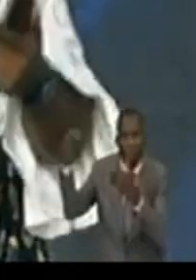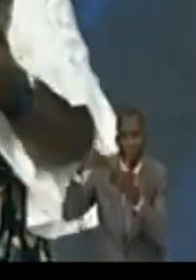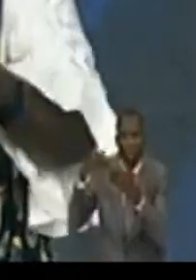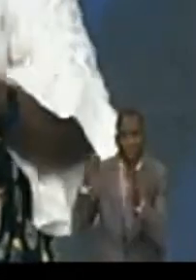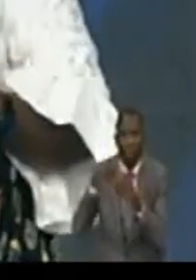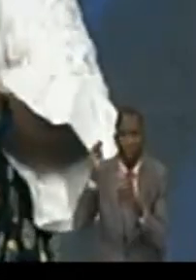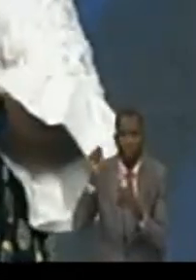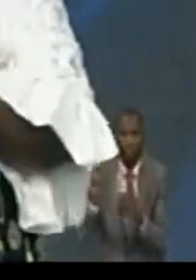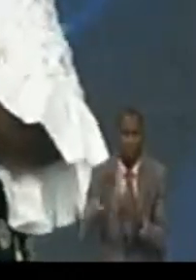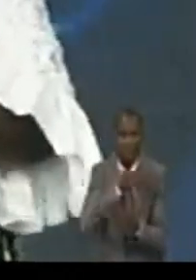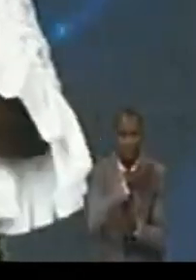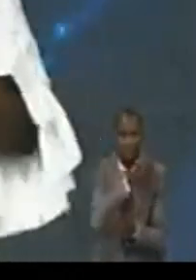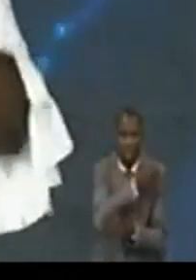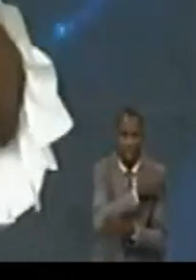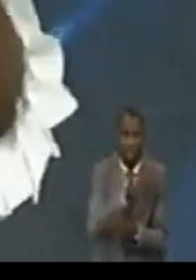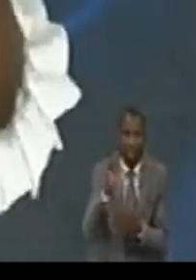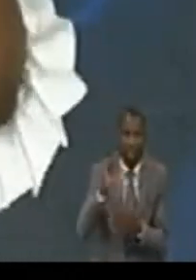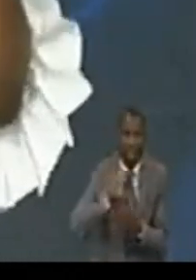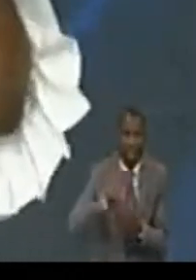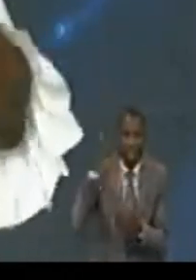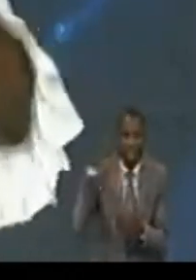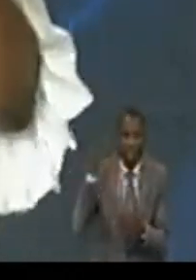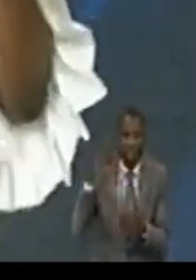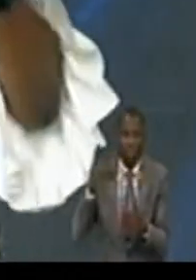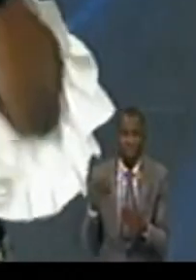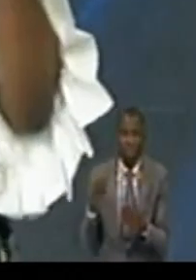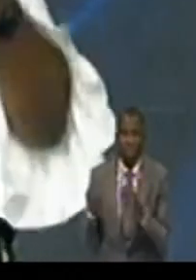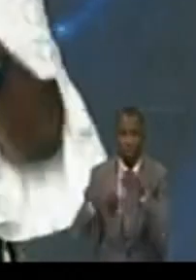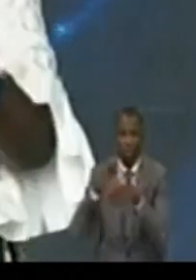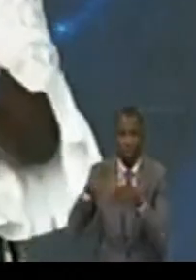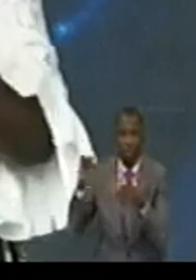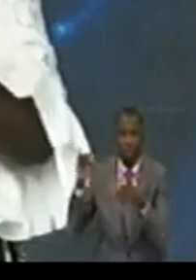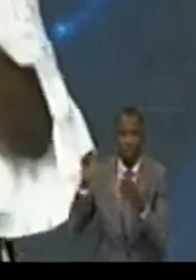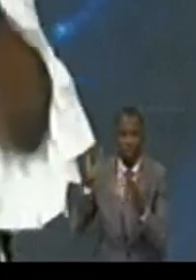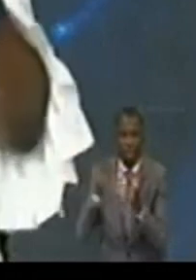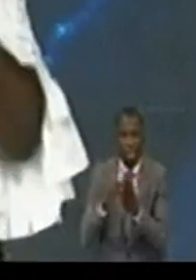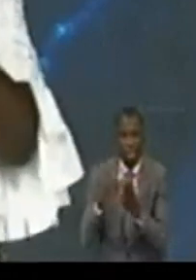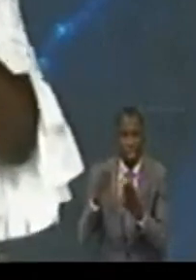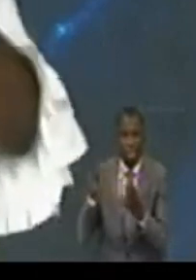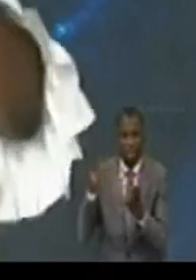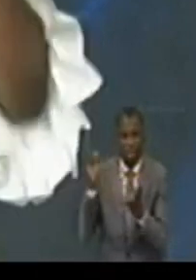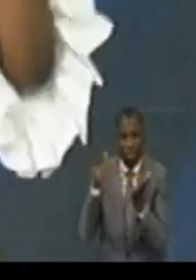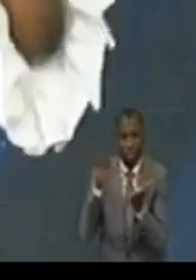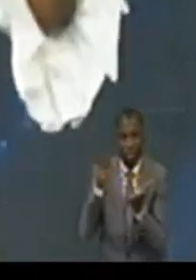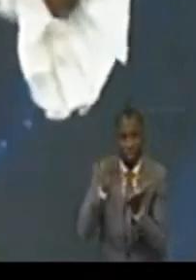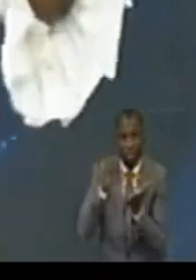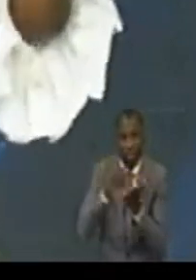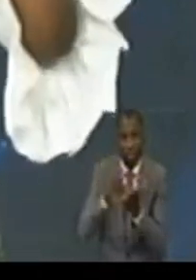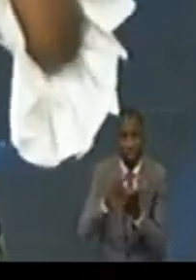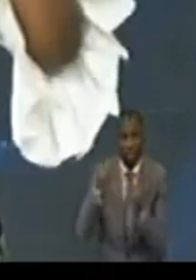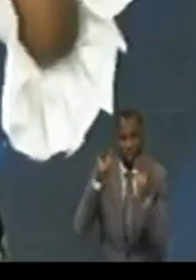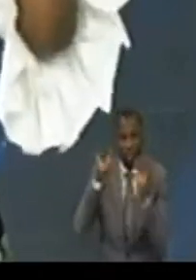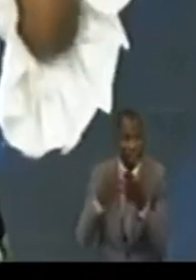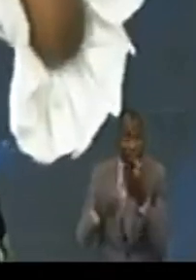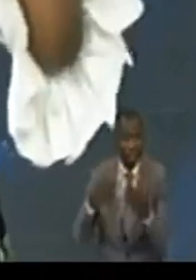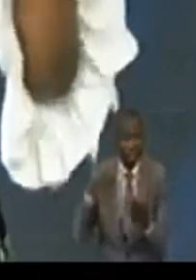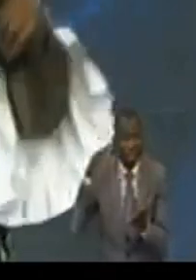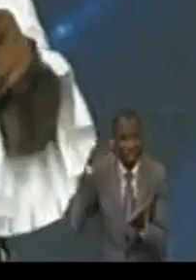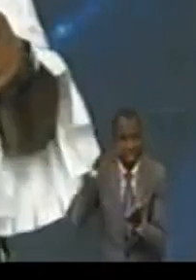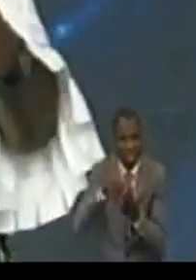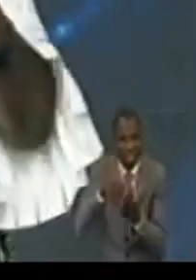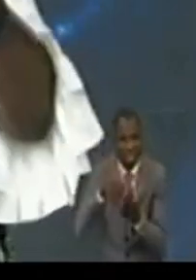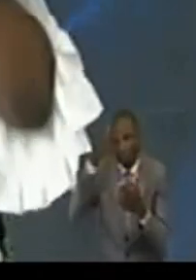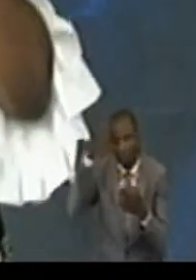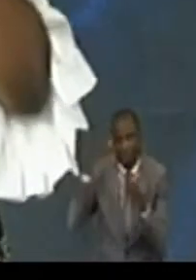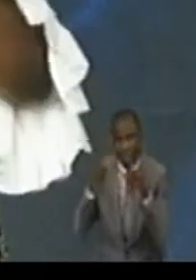where I was admitted, to that the doctor should check me again, let me know, because immediately after the